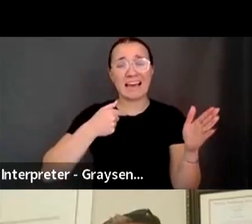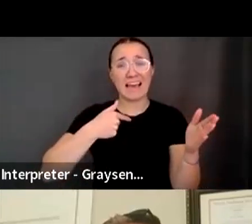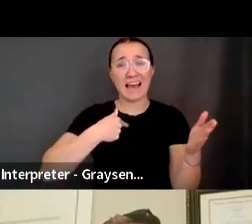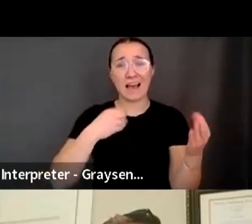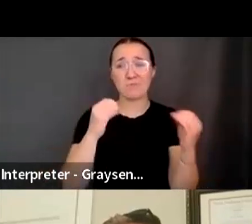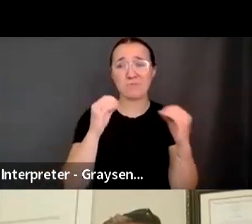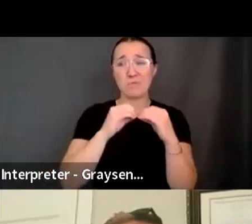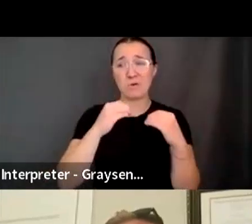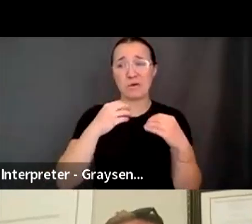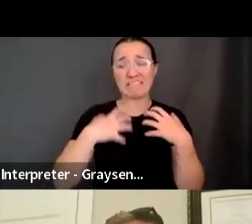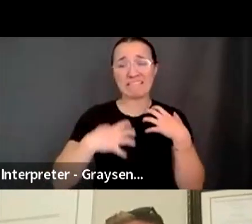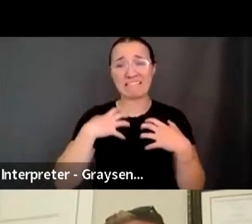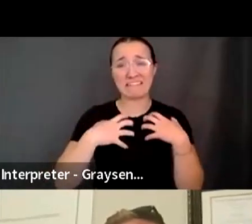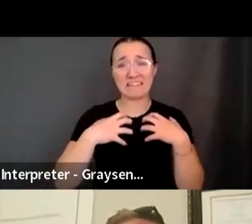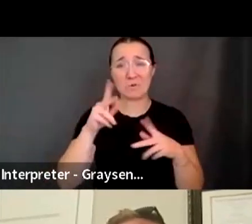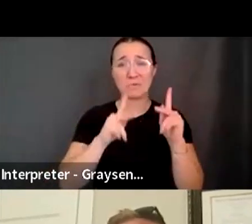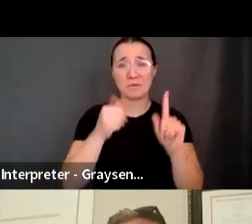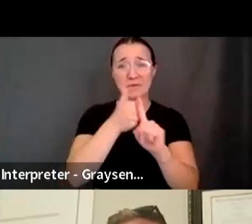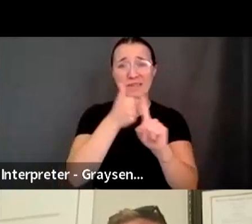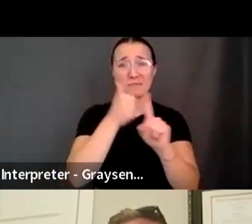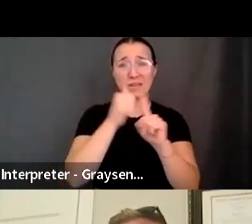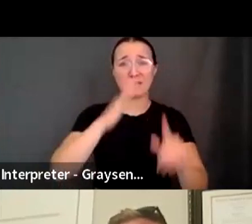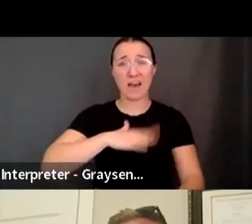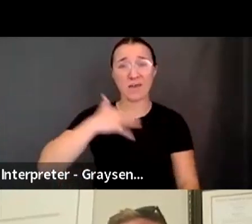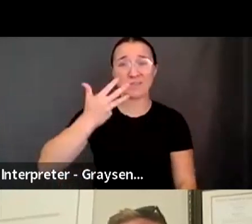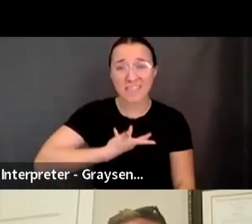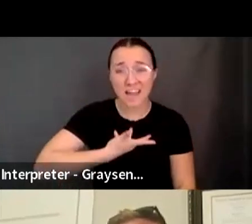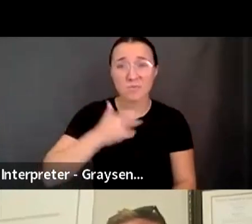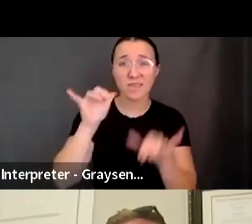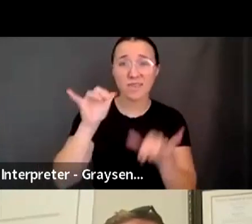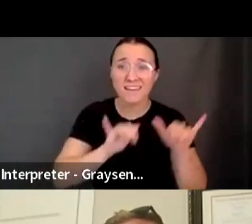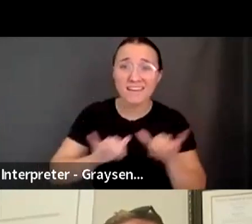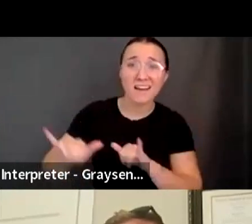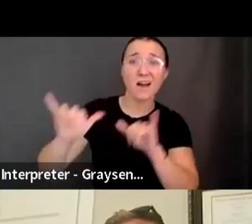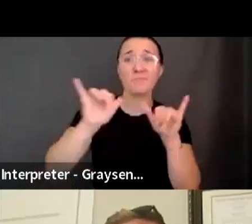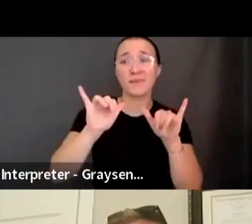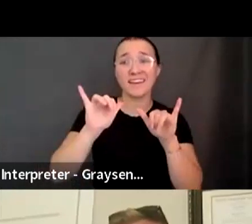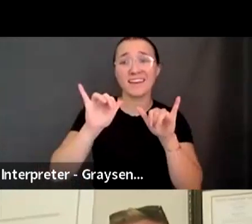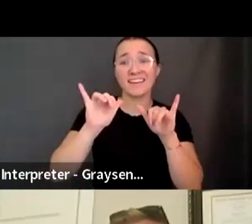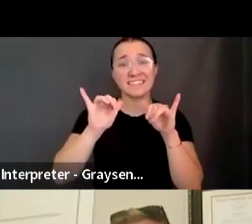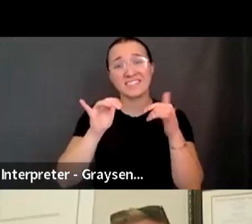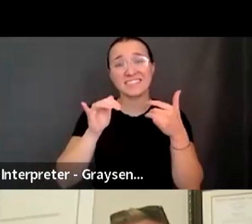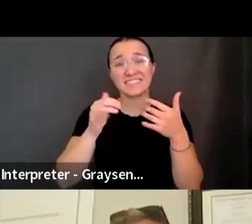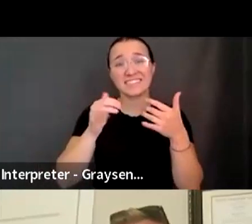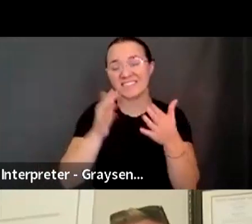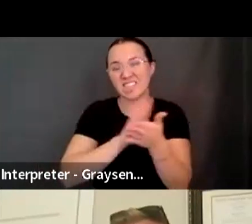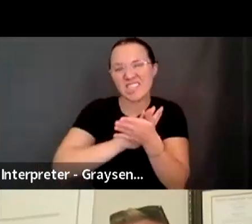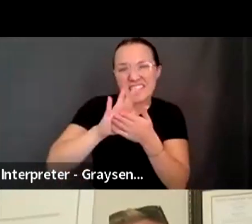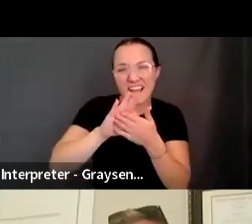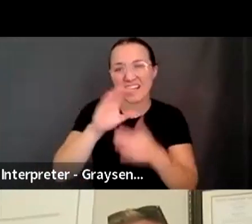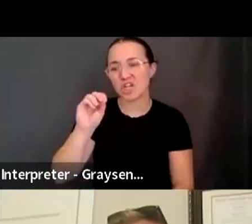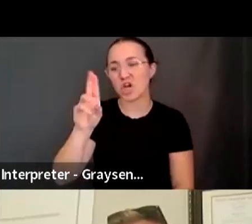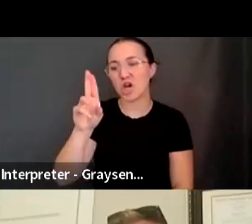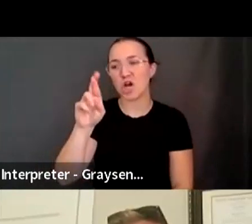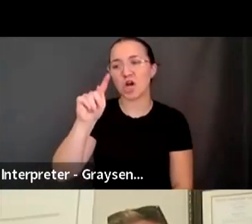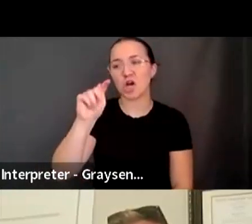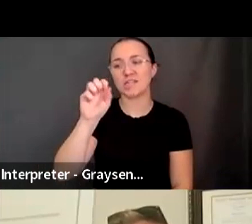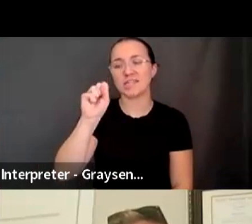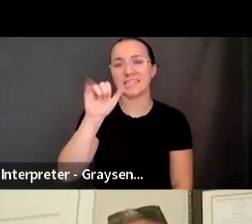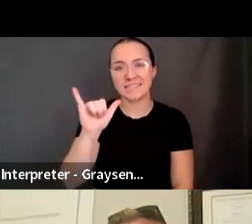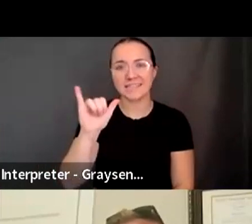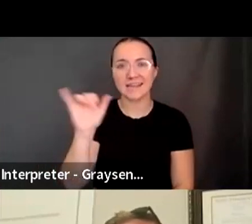upset with a common courtesy. Yeah. I don't find sometimes, especially if it's raining or